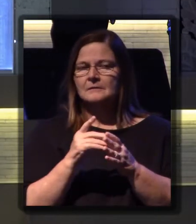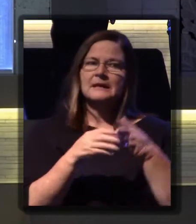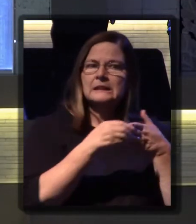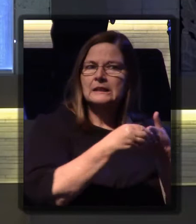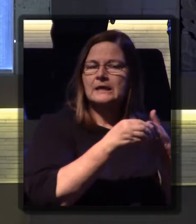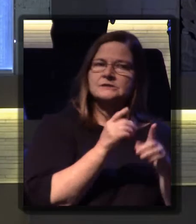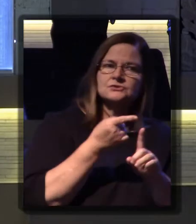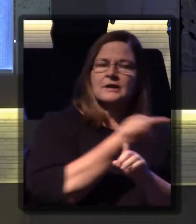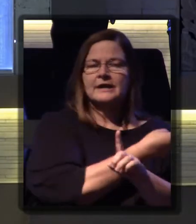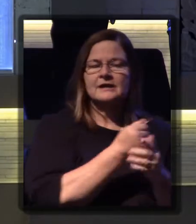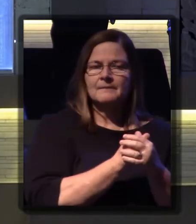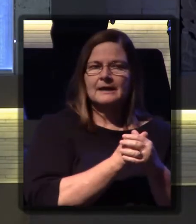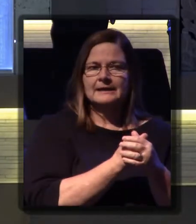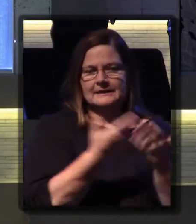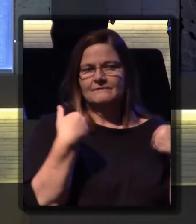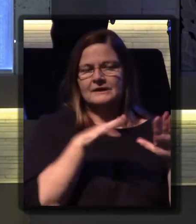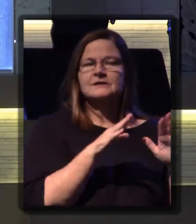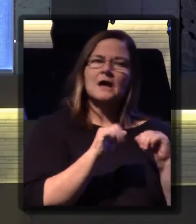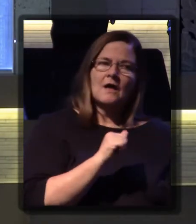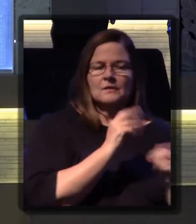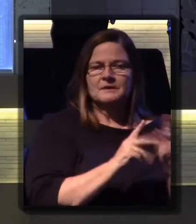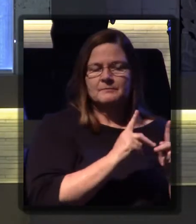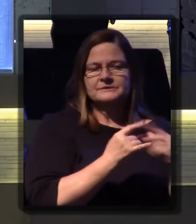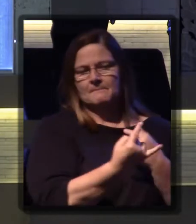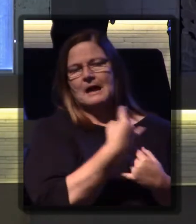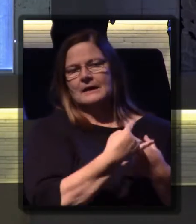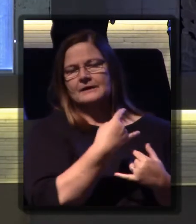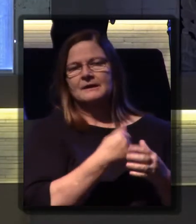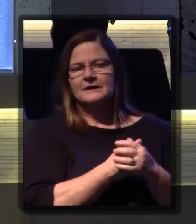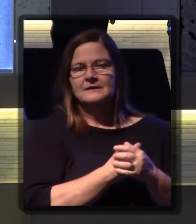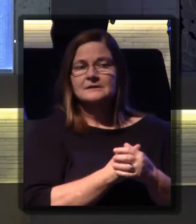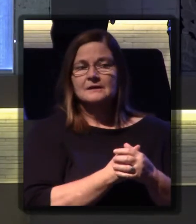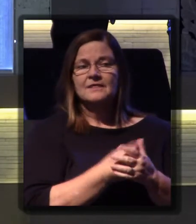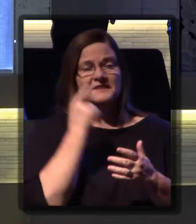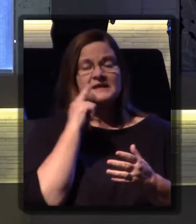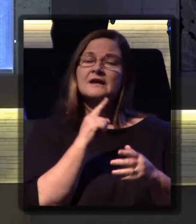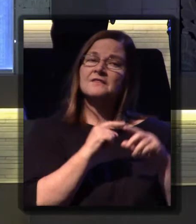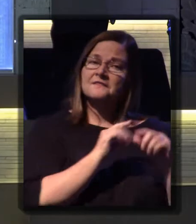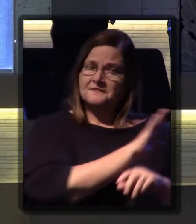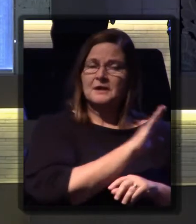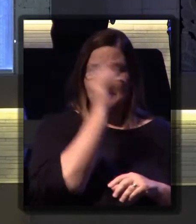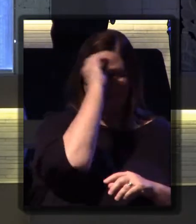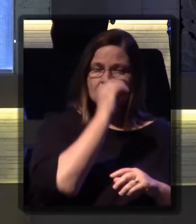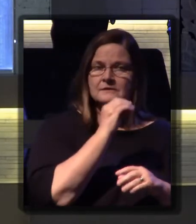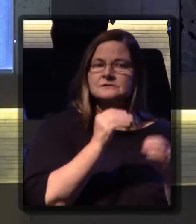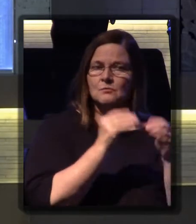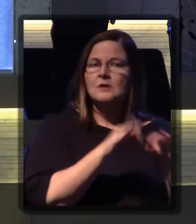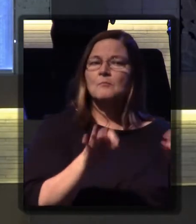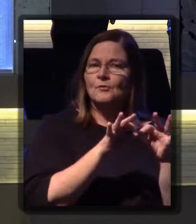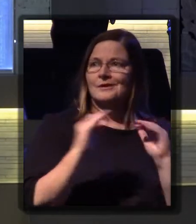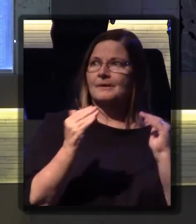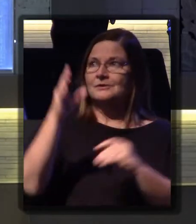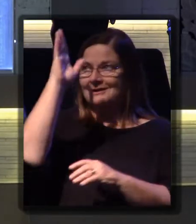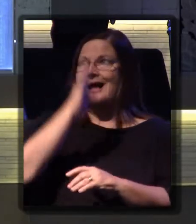comes our way, we can easily be led astray by succumbing to the mockery of others, that someone else's opinion